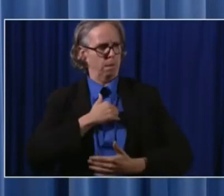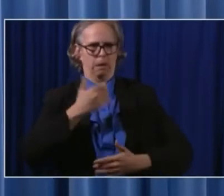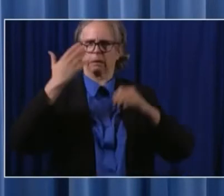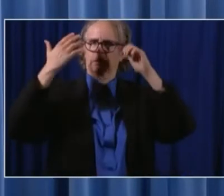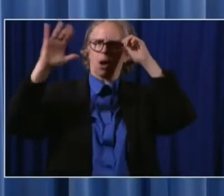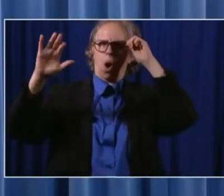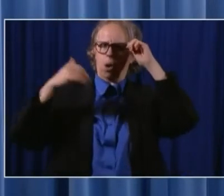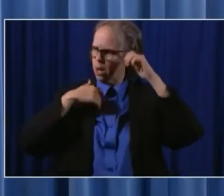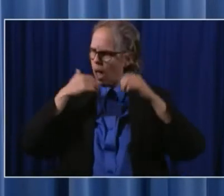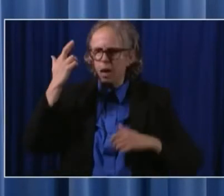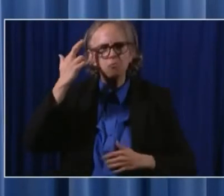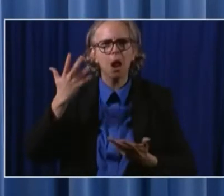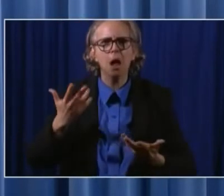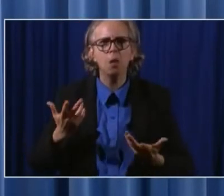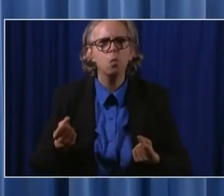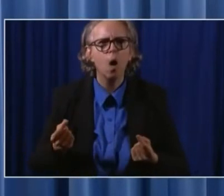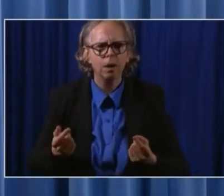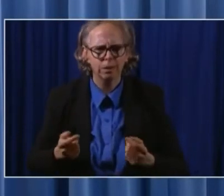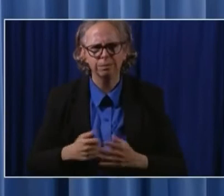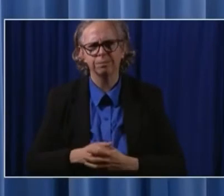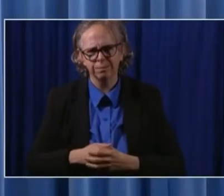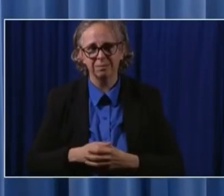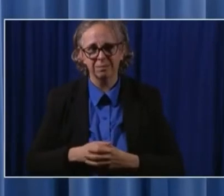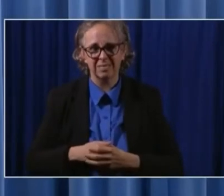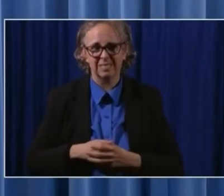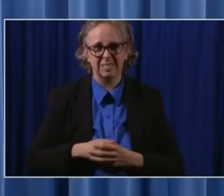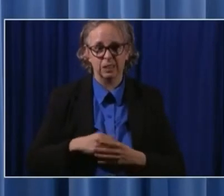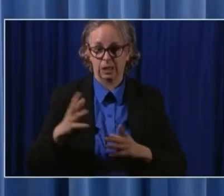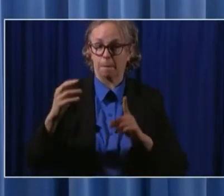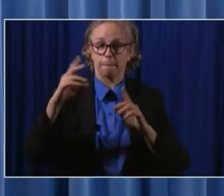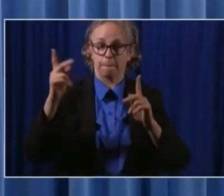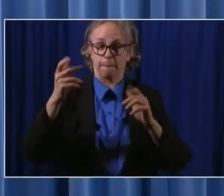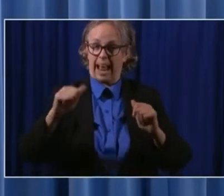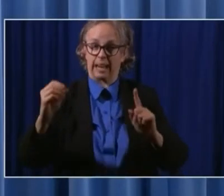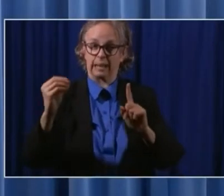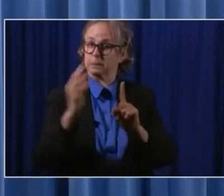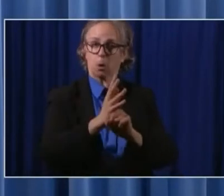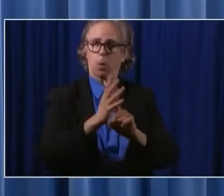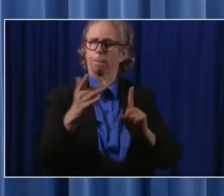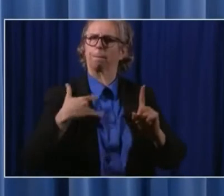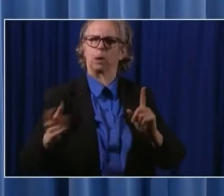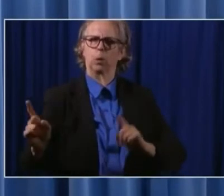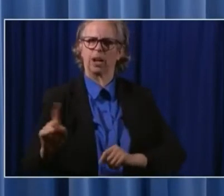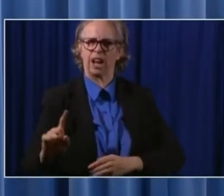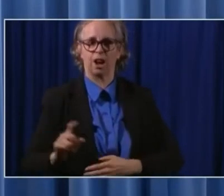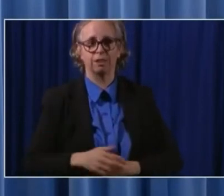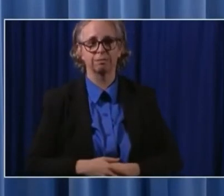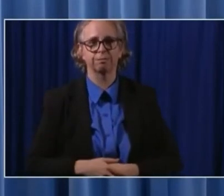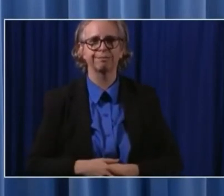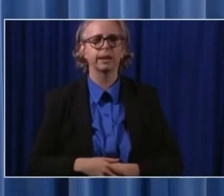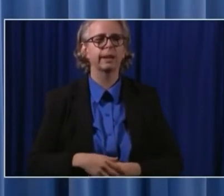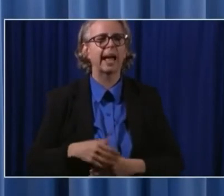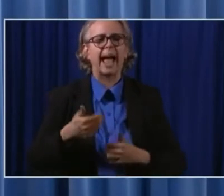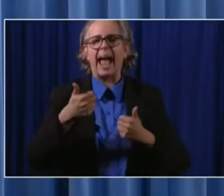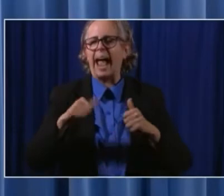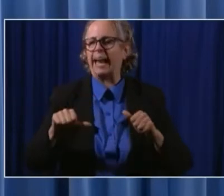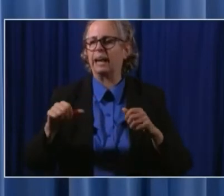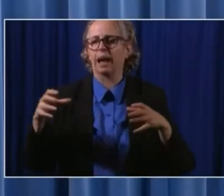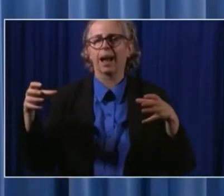really is just an informal get-together that is causing the spread. I think there's a